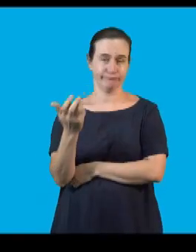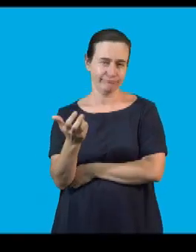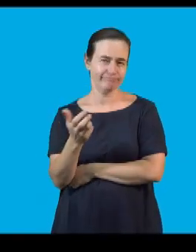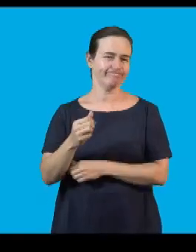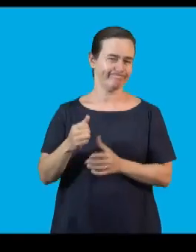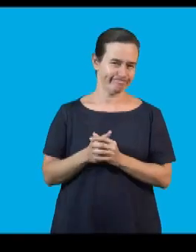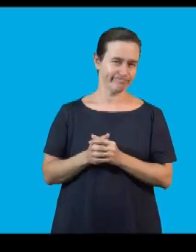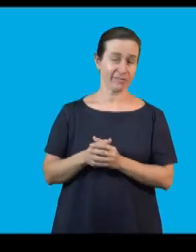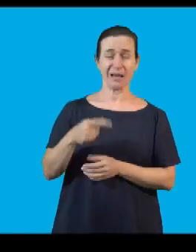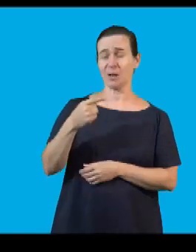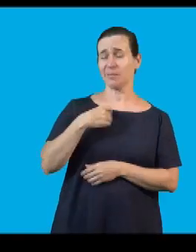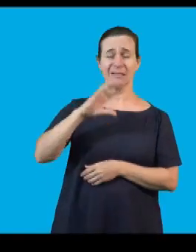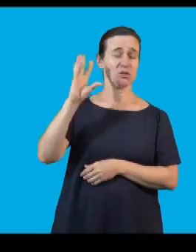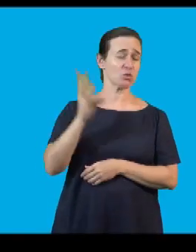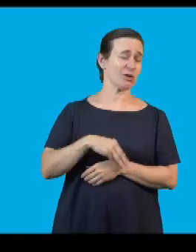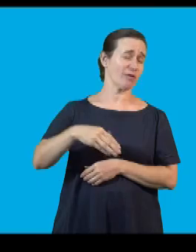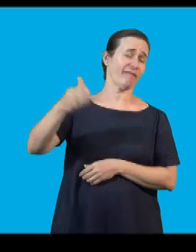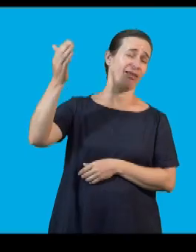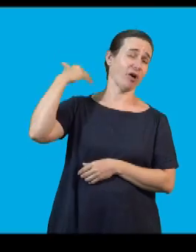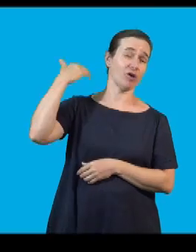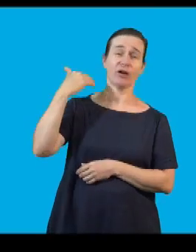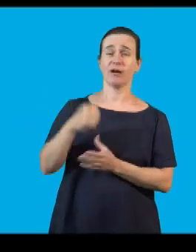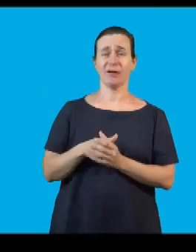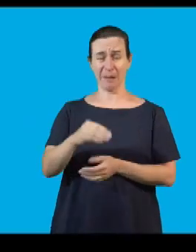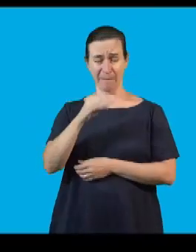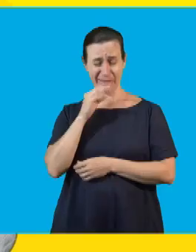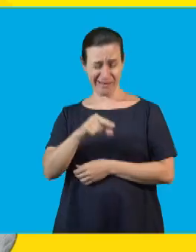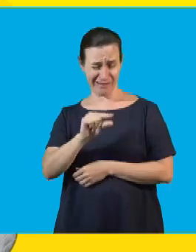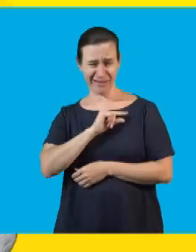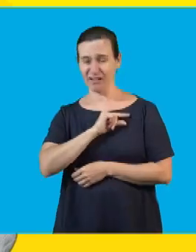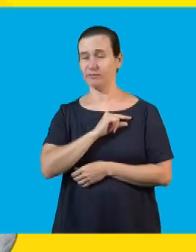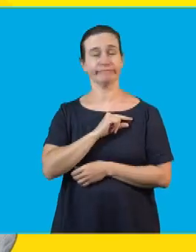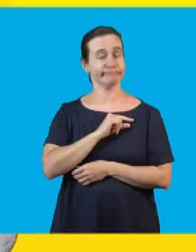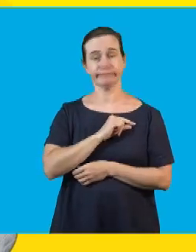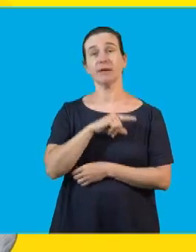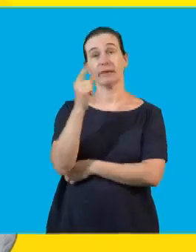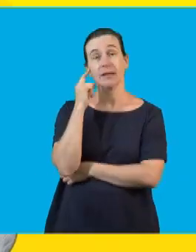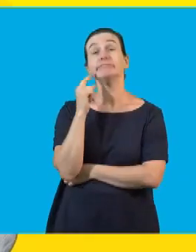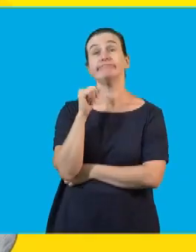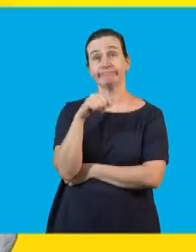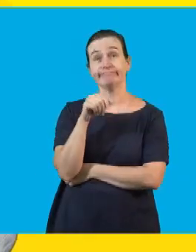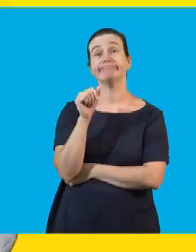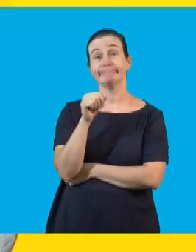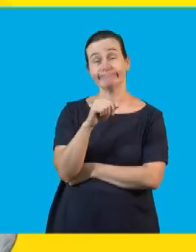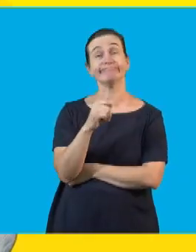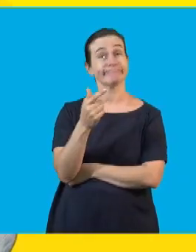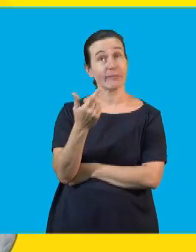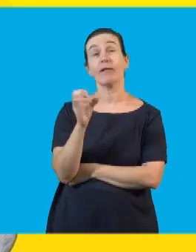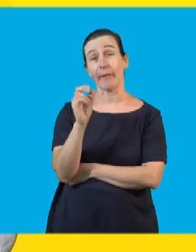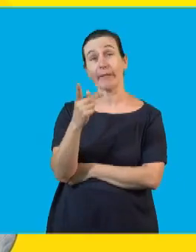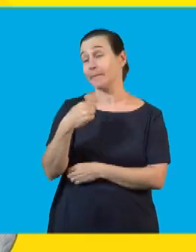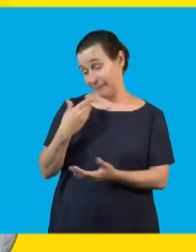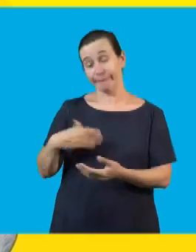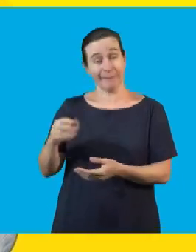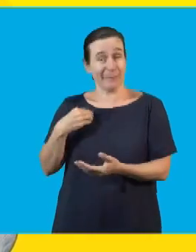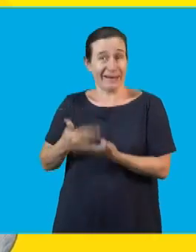If he says he switched off ages ago, he is not feeling guilt at all. He's thinking, I'm so validated in what